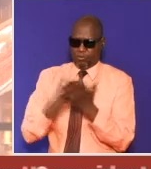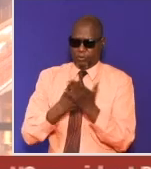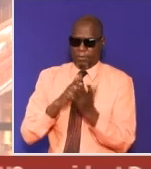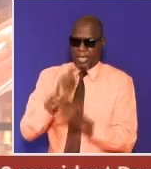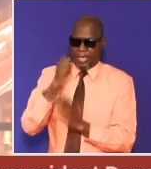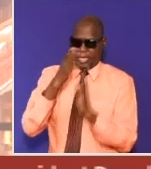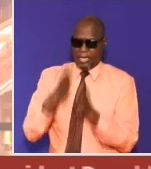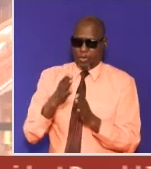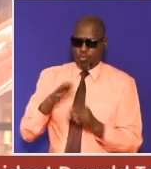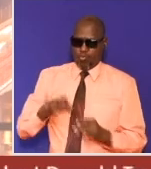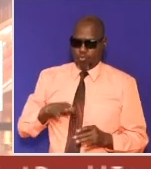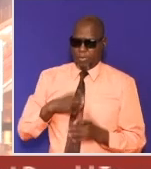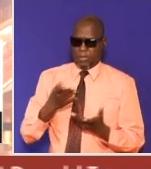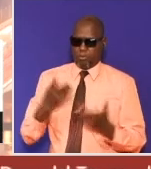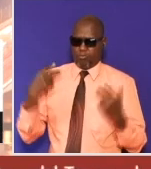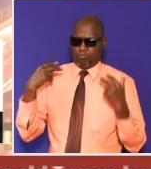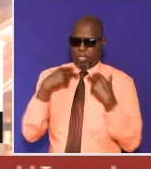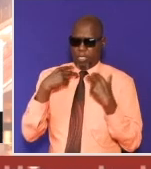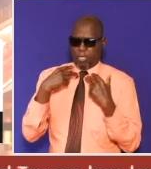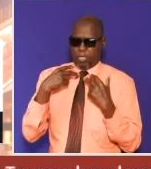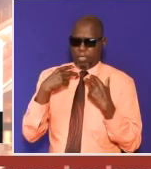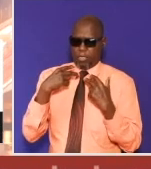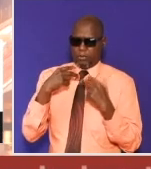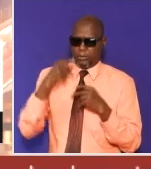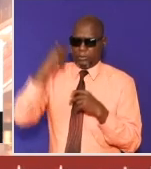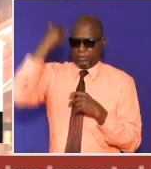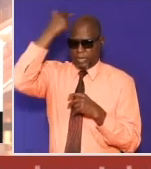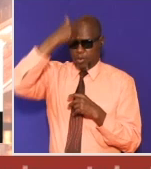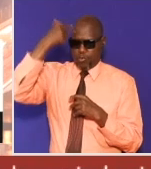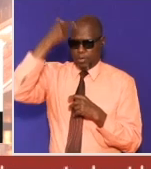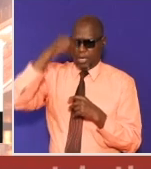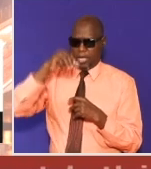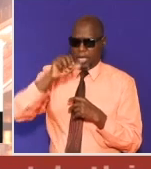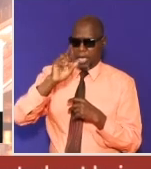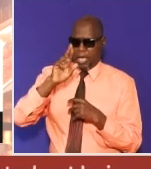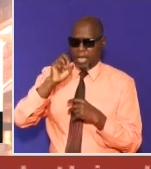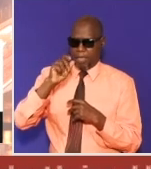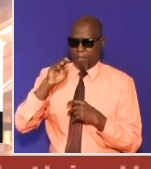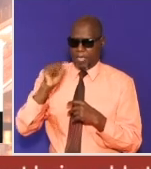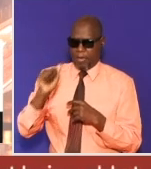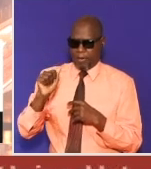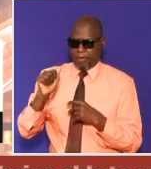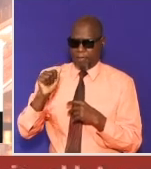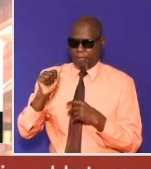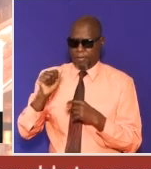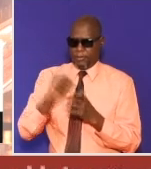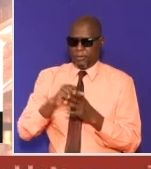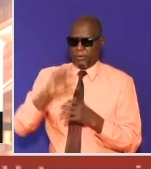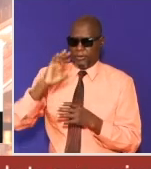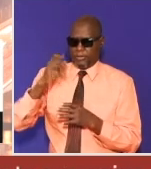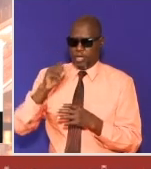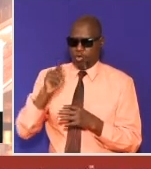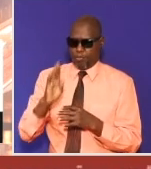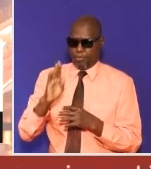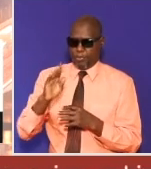A Kenyan woman who is stuck in Saudi Arabia is appealing for help to return home. 27-year-old Emily Cherob Kaptuai,